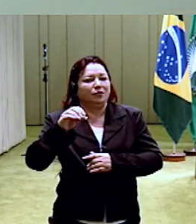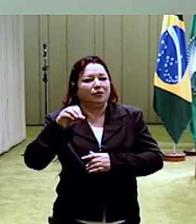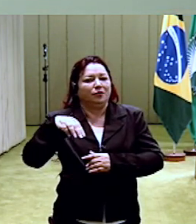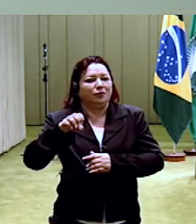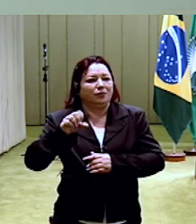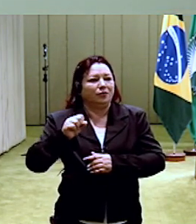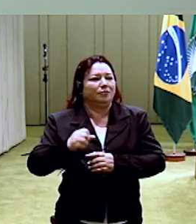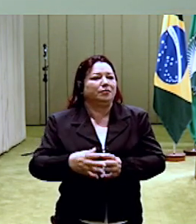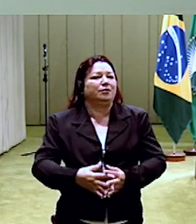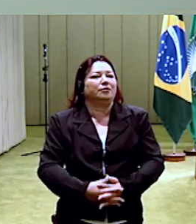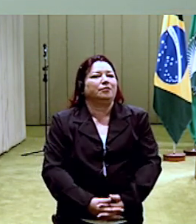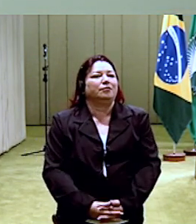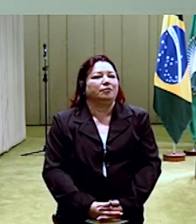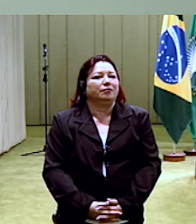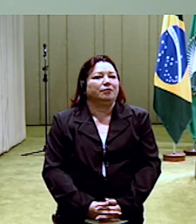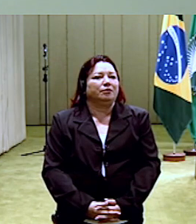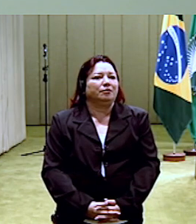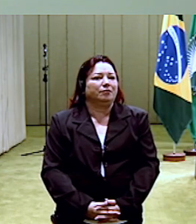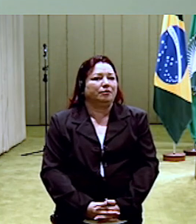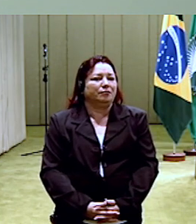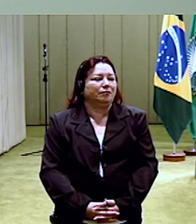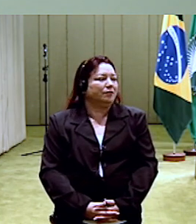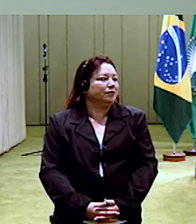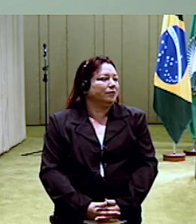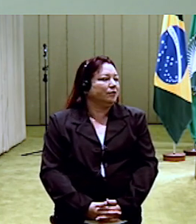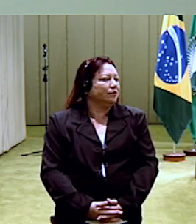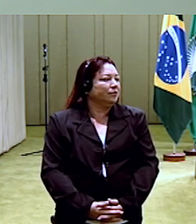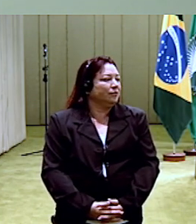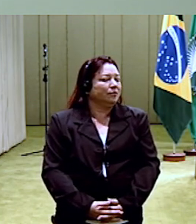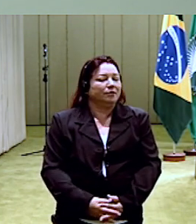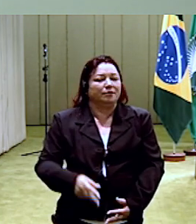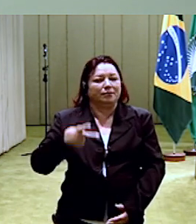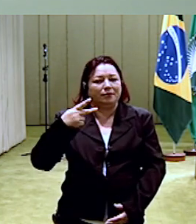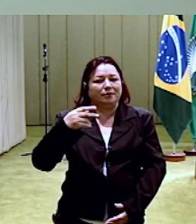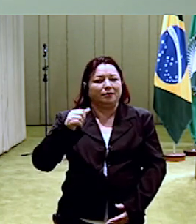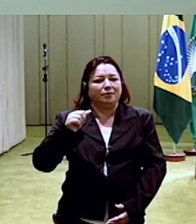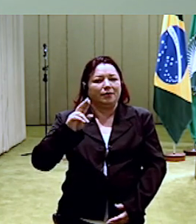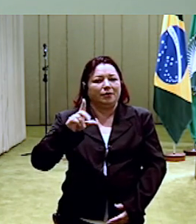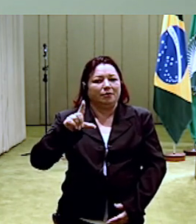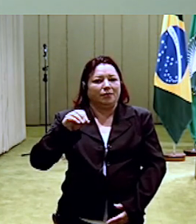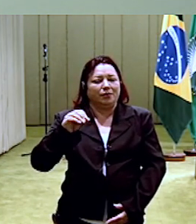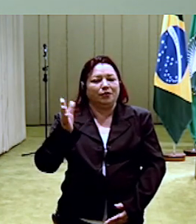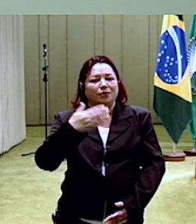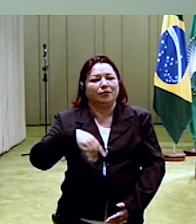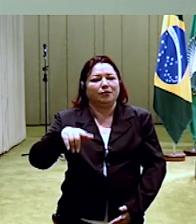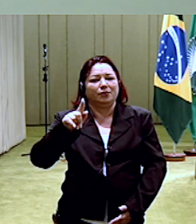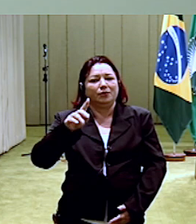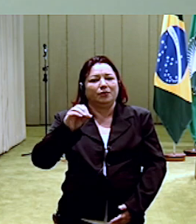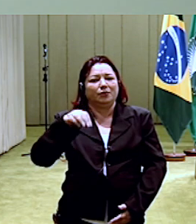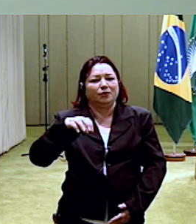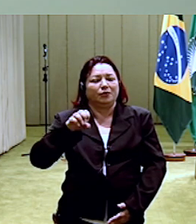está online e se vai poder participar. Sim, ok. Sr. Paulo Gomes, fundador da corporação Orango